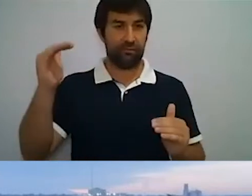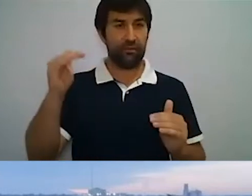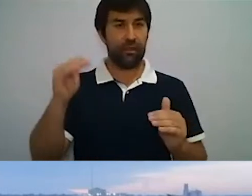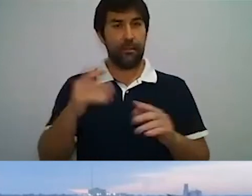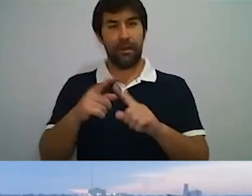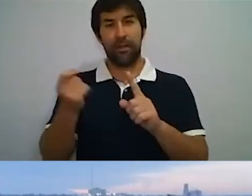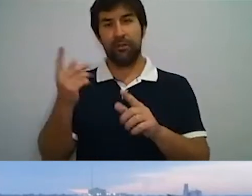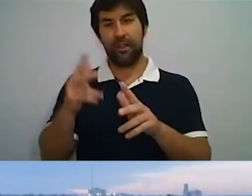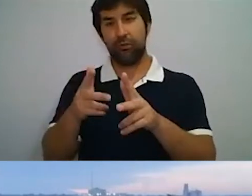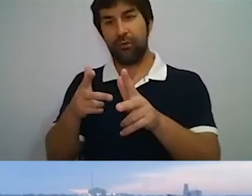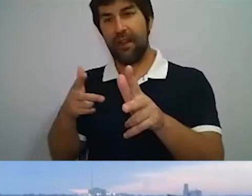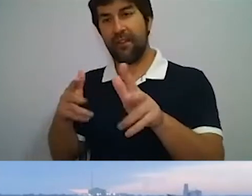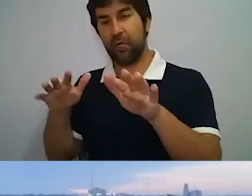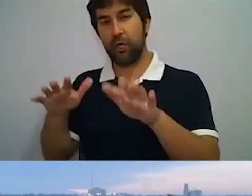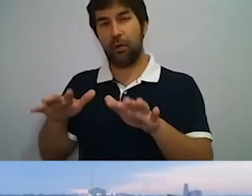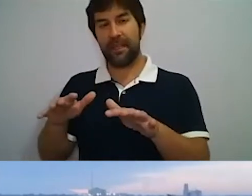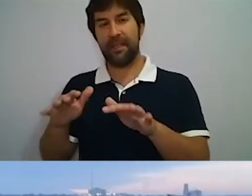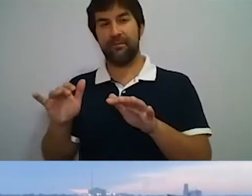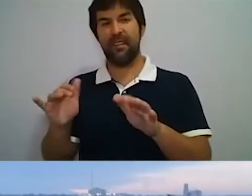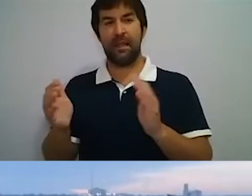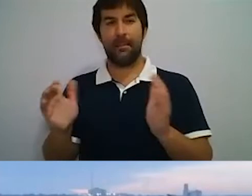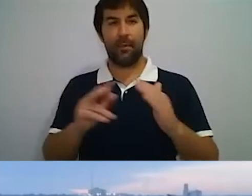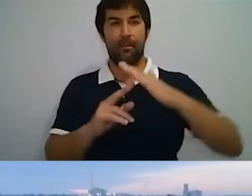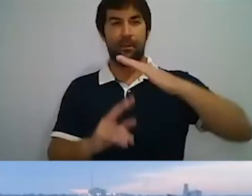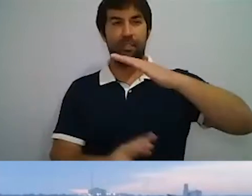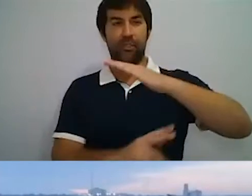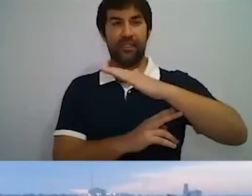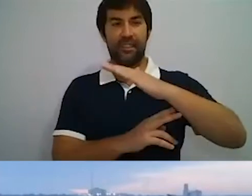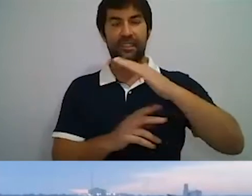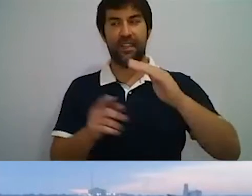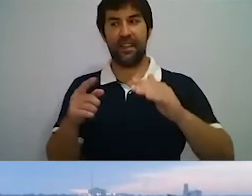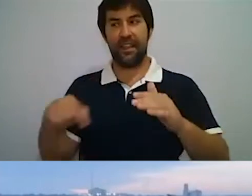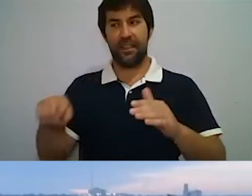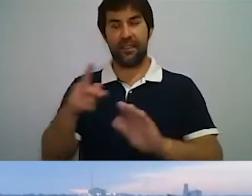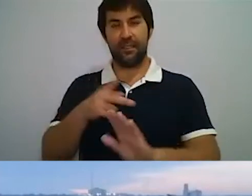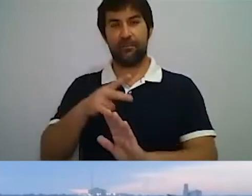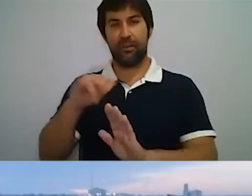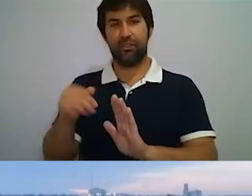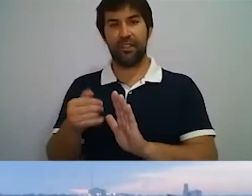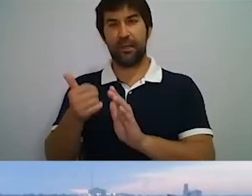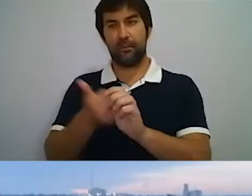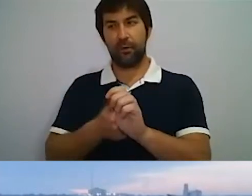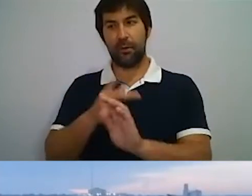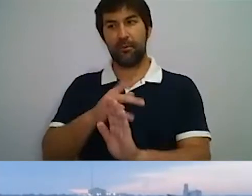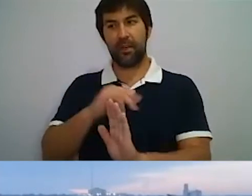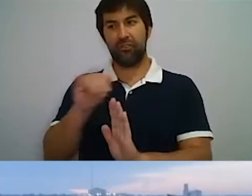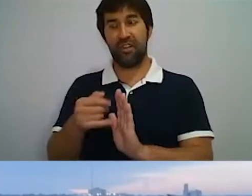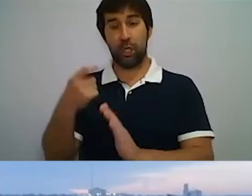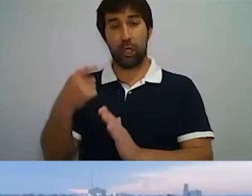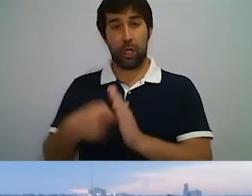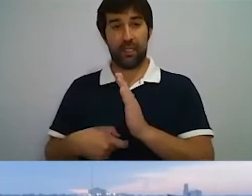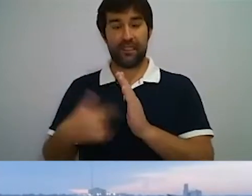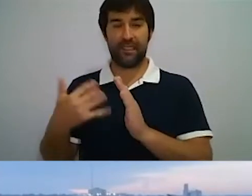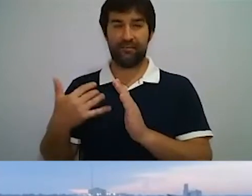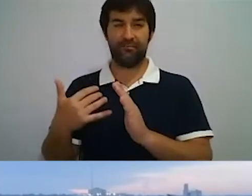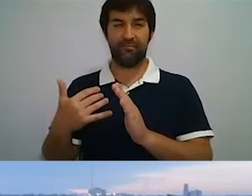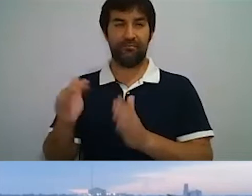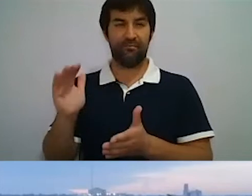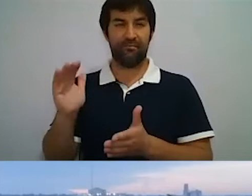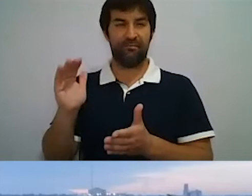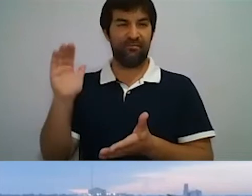is really more about the built environment. It's the physical infrastructure that the city owns and operates. Things like streets, sidewalks,